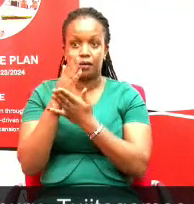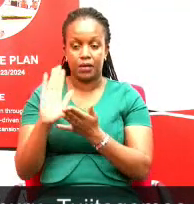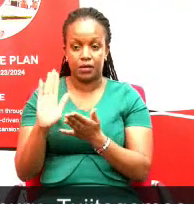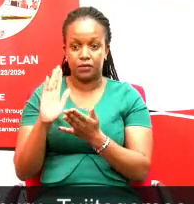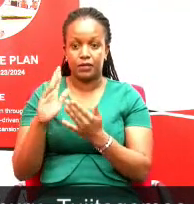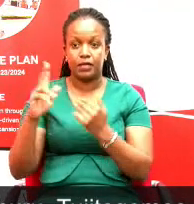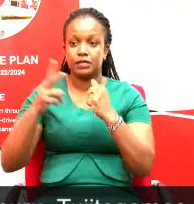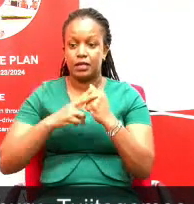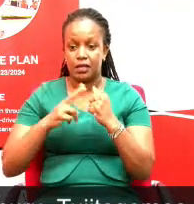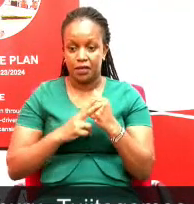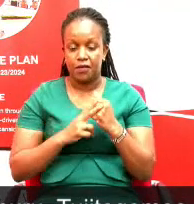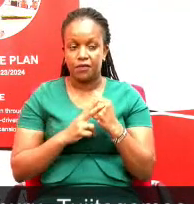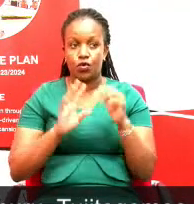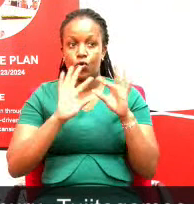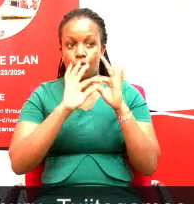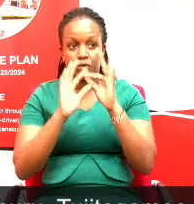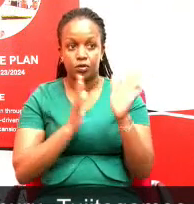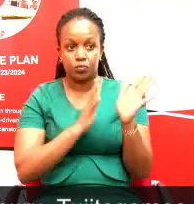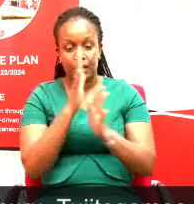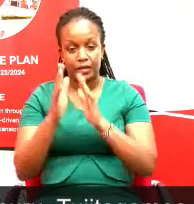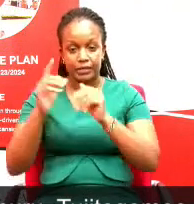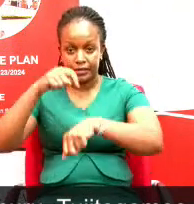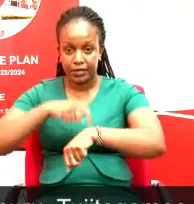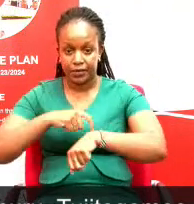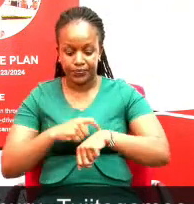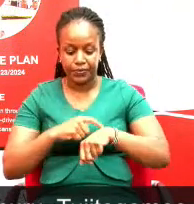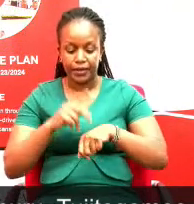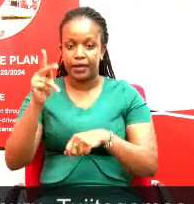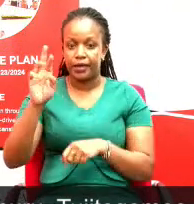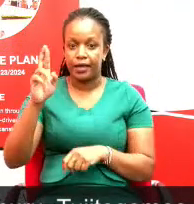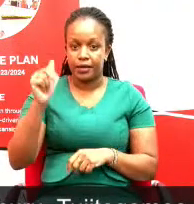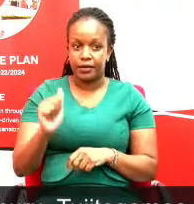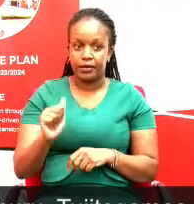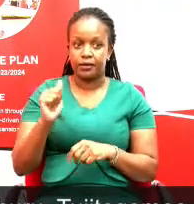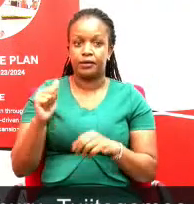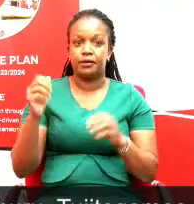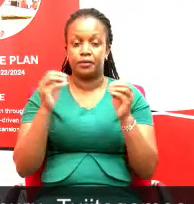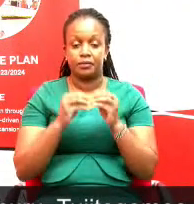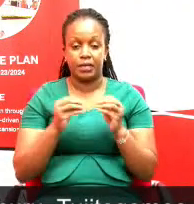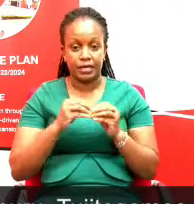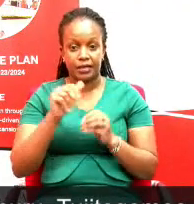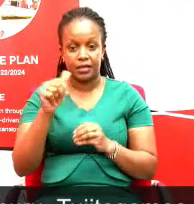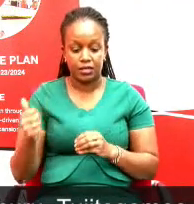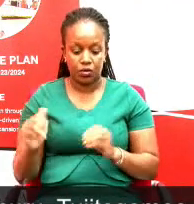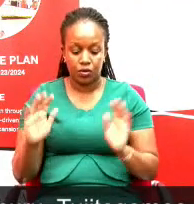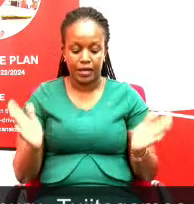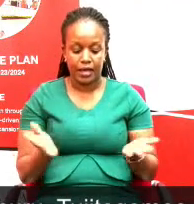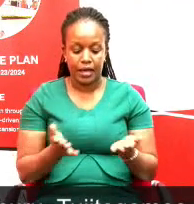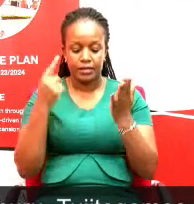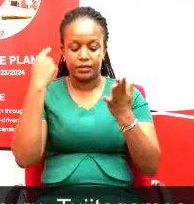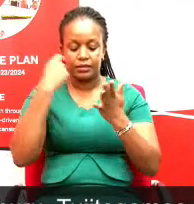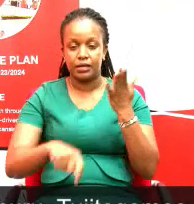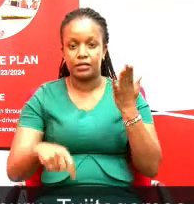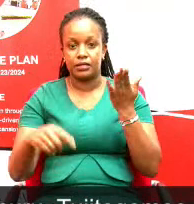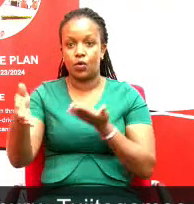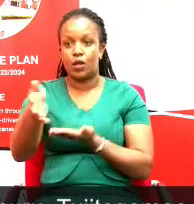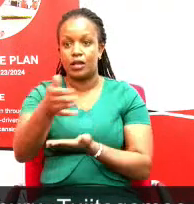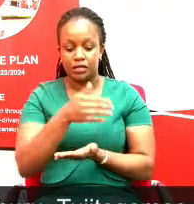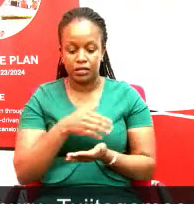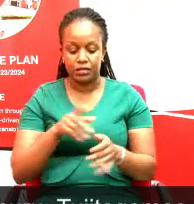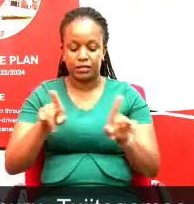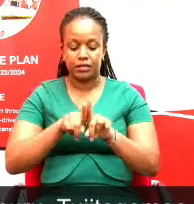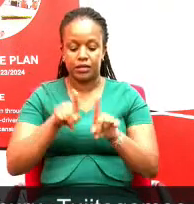plan period, KRA made significant strides in enhancing tax collection. The Chairman and the Commissioner General have articulated